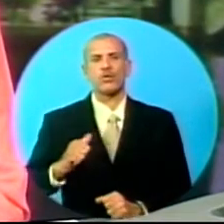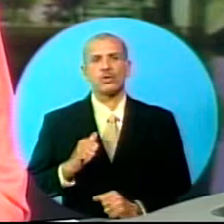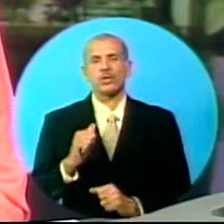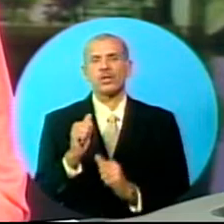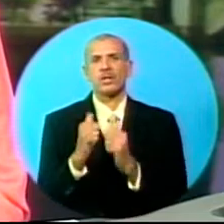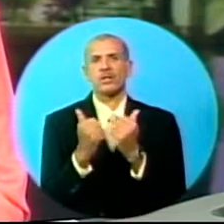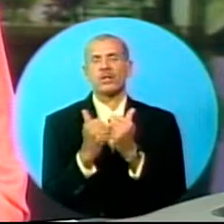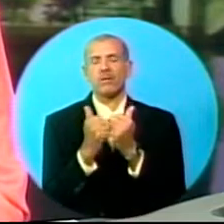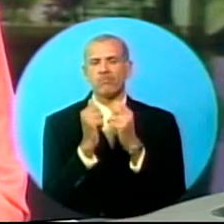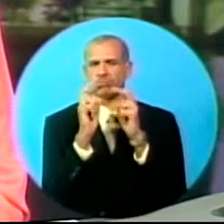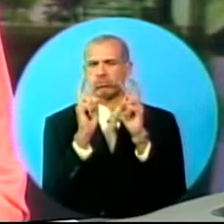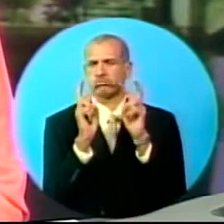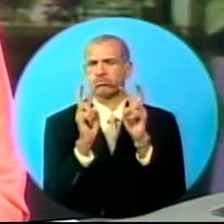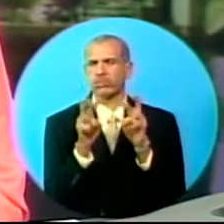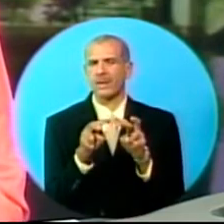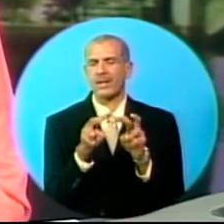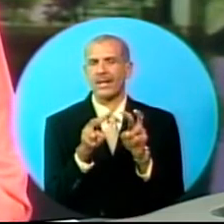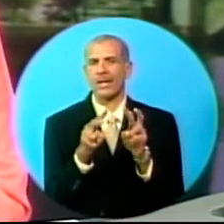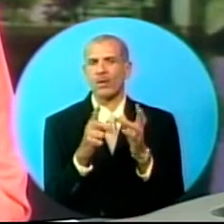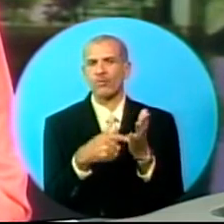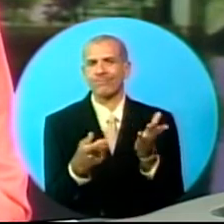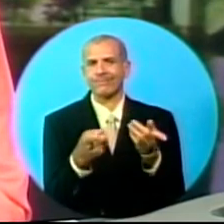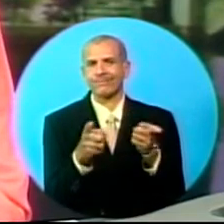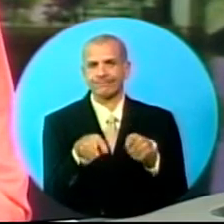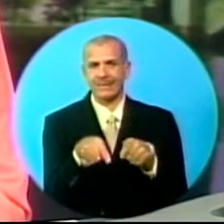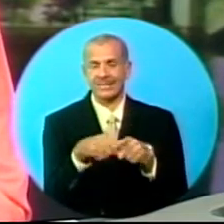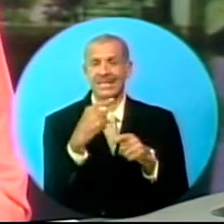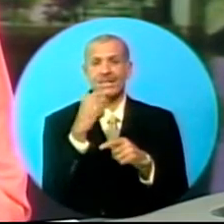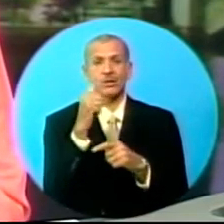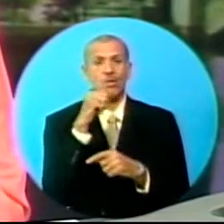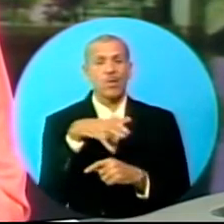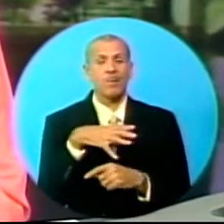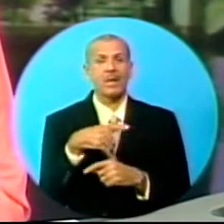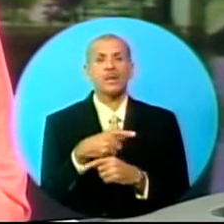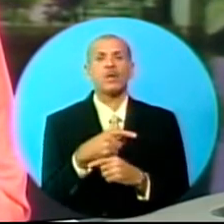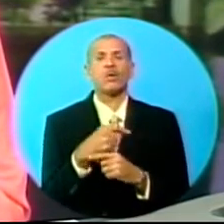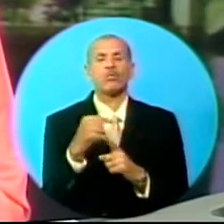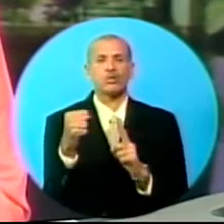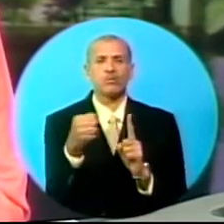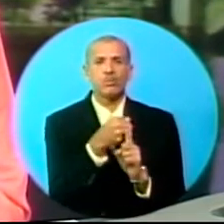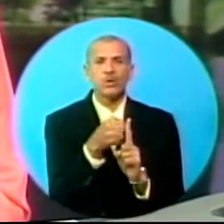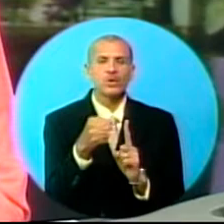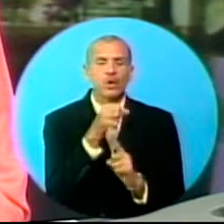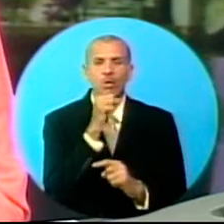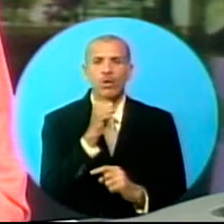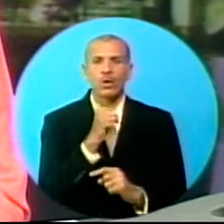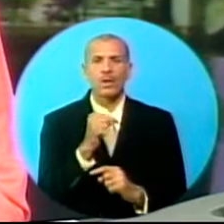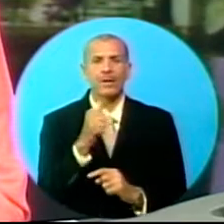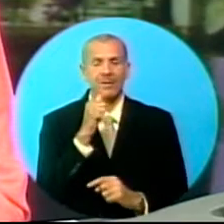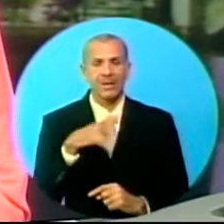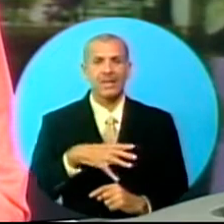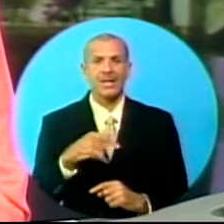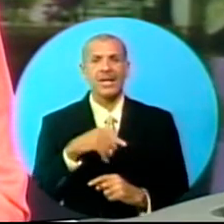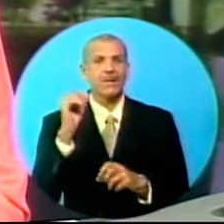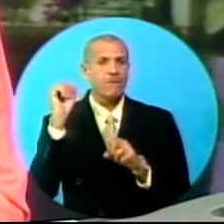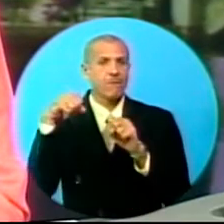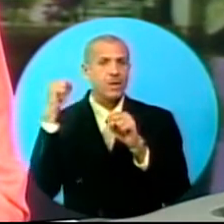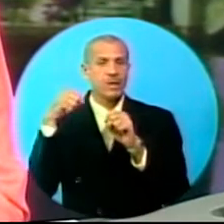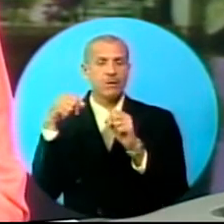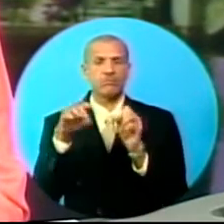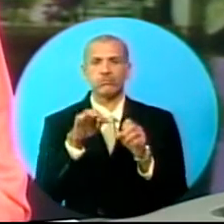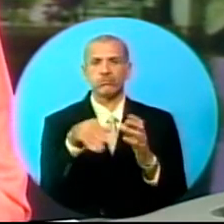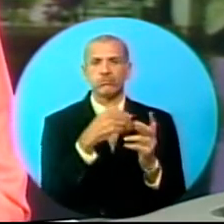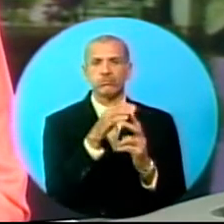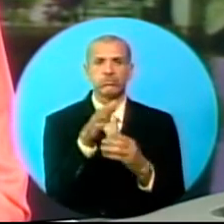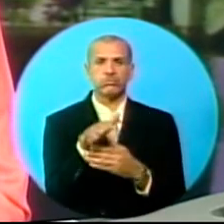tonight weighing in on the development. It says the woman seen allegedly abusing an elderly woman in a video circulating on social